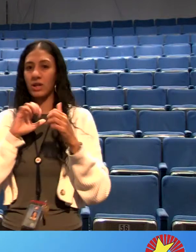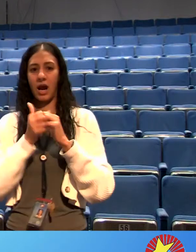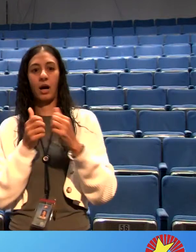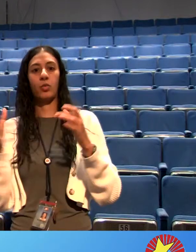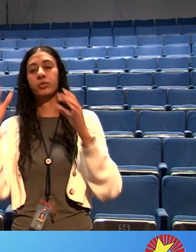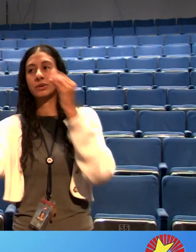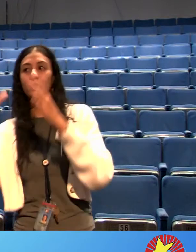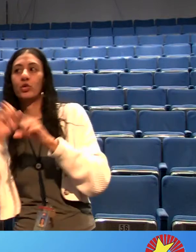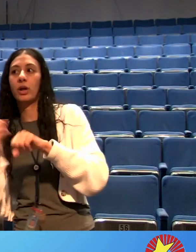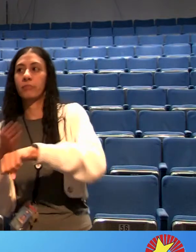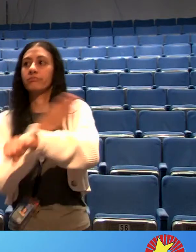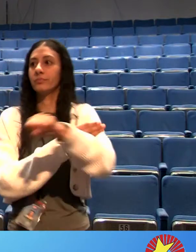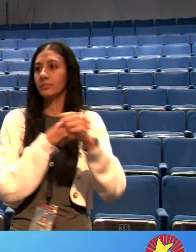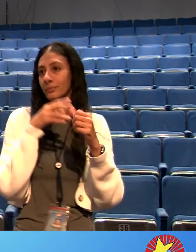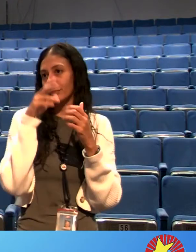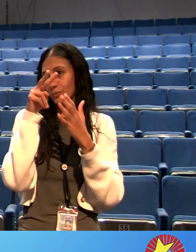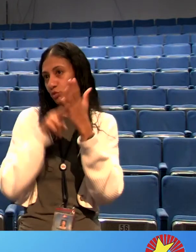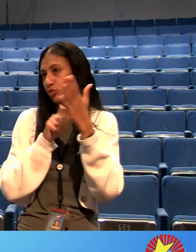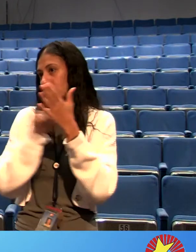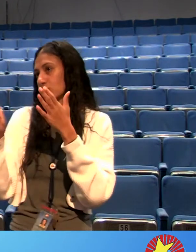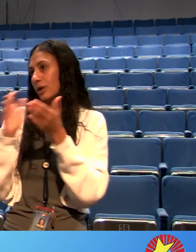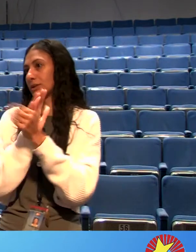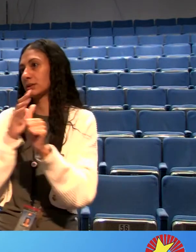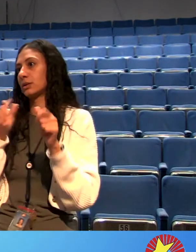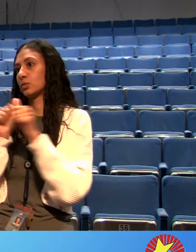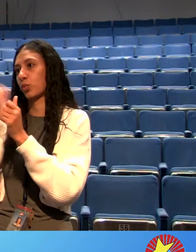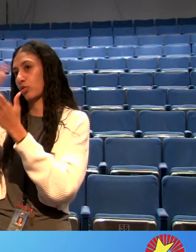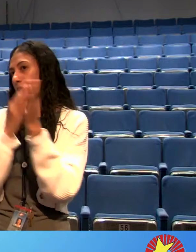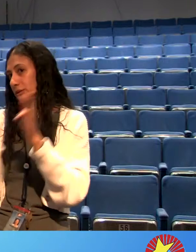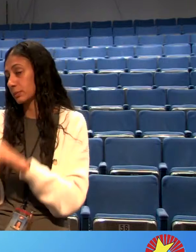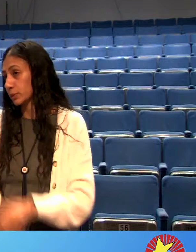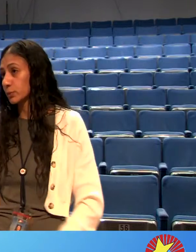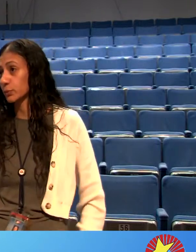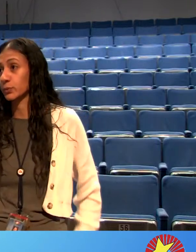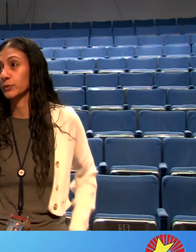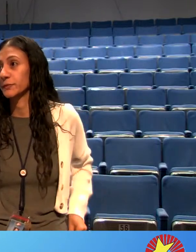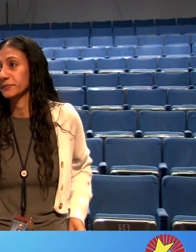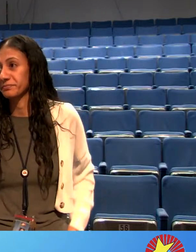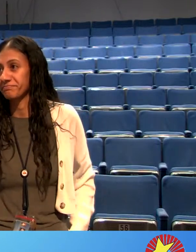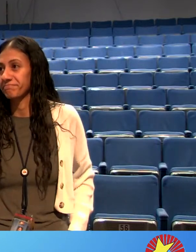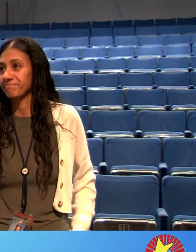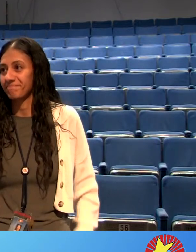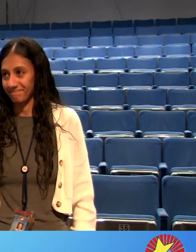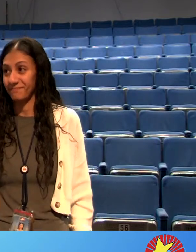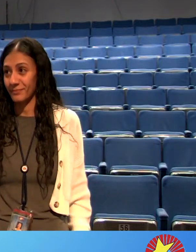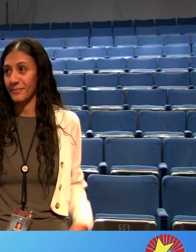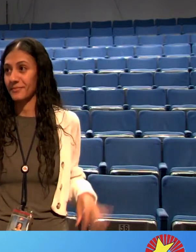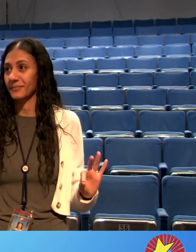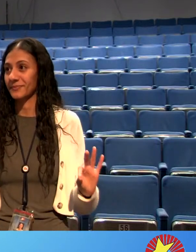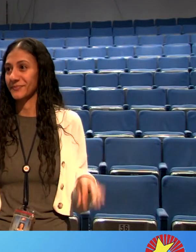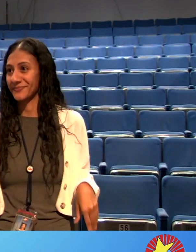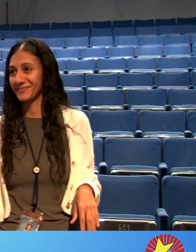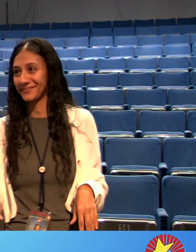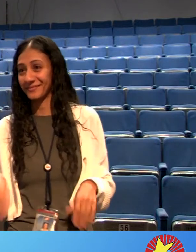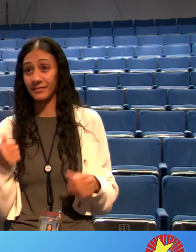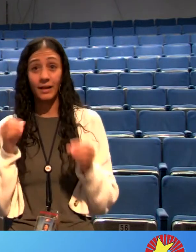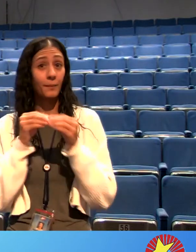teaching strategies, and how to improve the reading and writing scores for our students. Thank